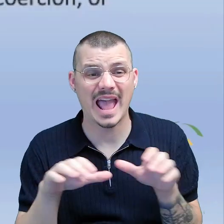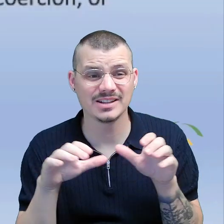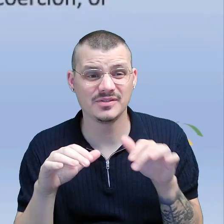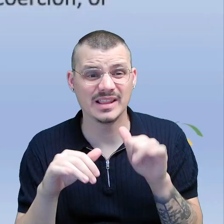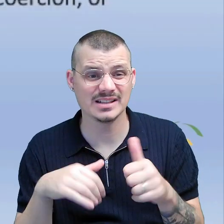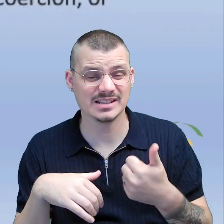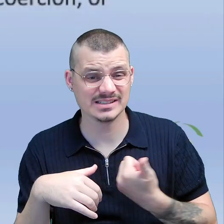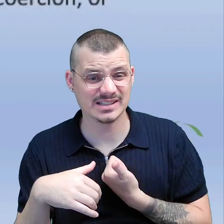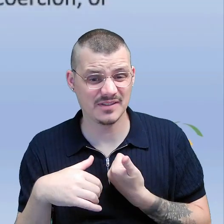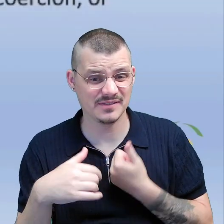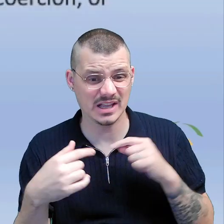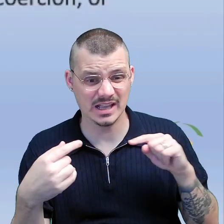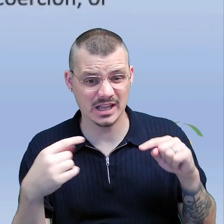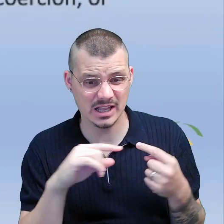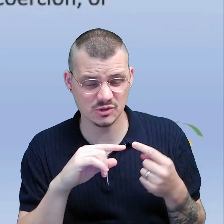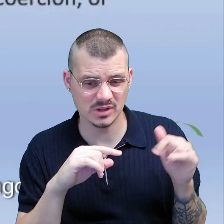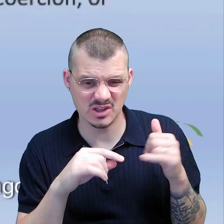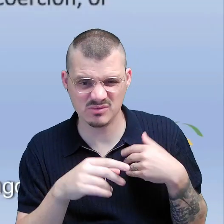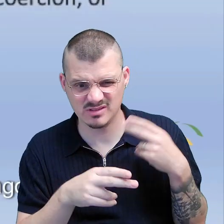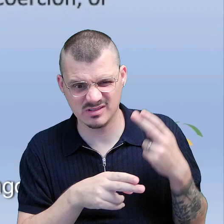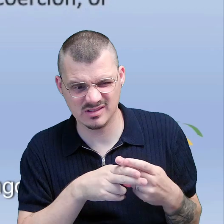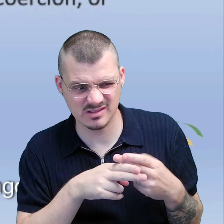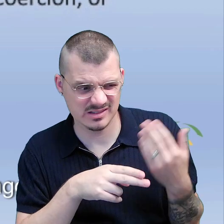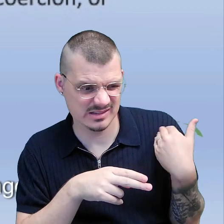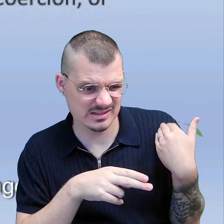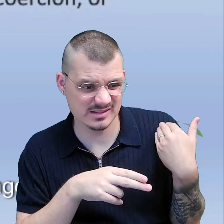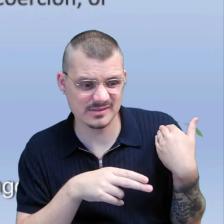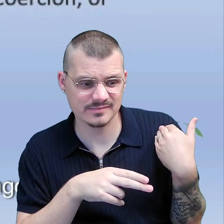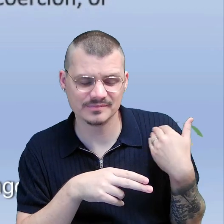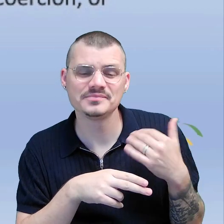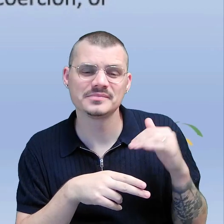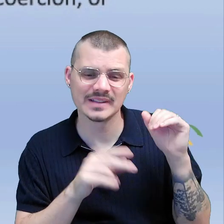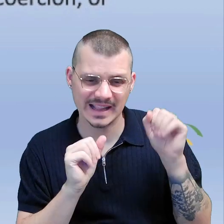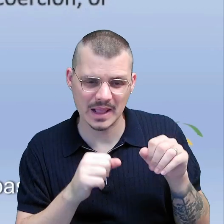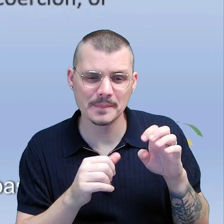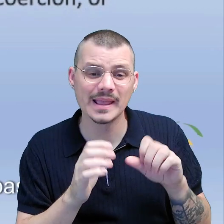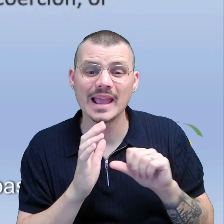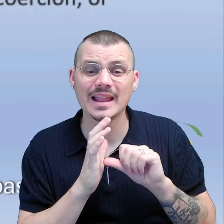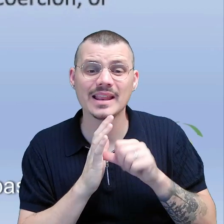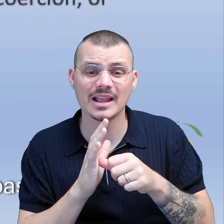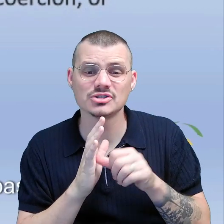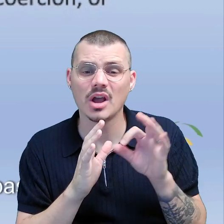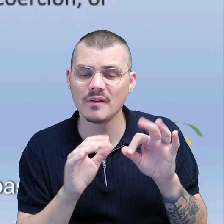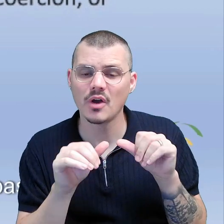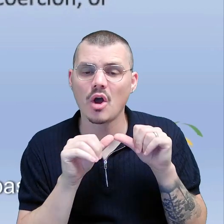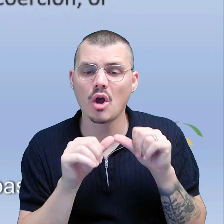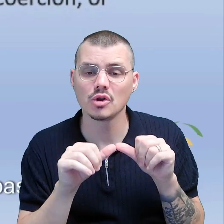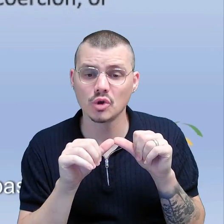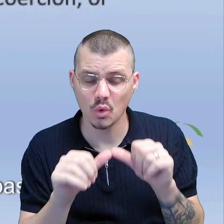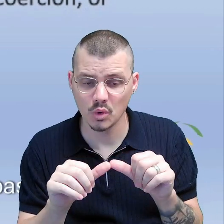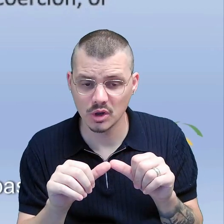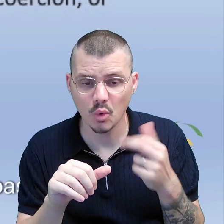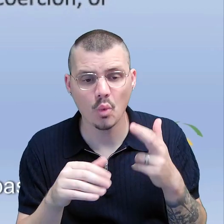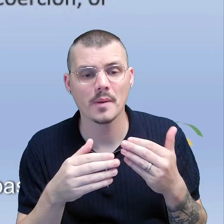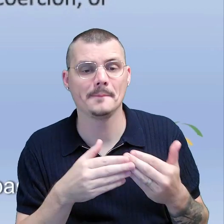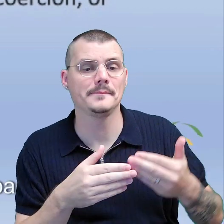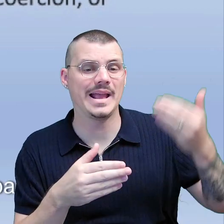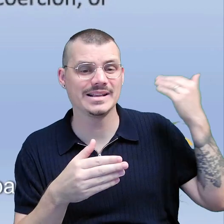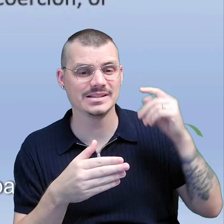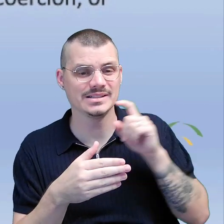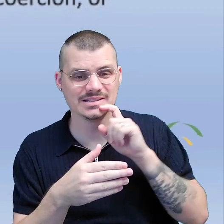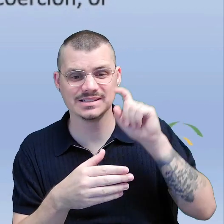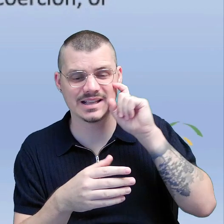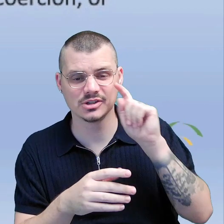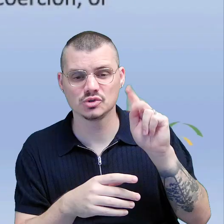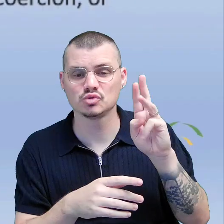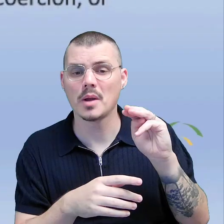Sexual activity that is self-injurious, just like we talked about a few minutes ago, can also be an indication of ongoing or